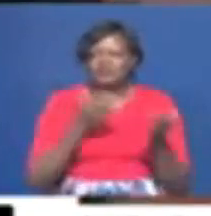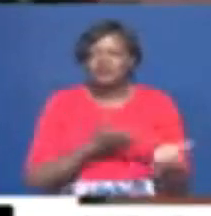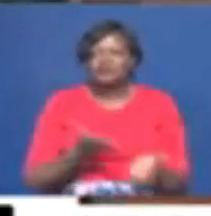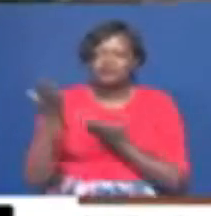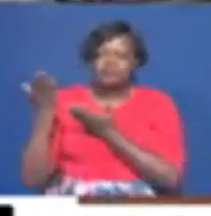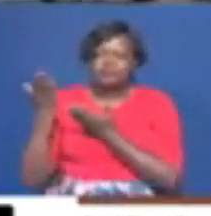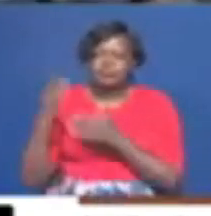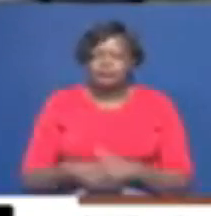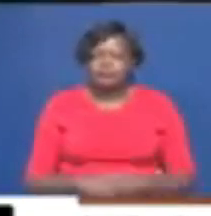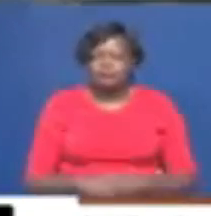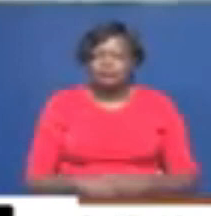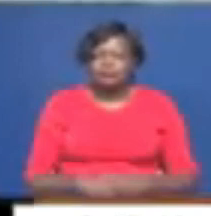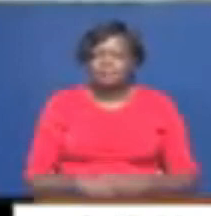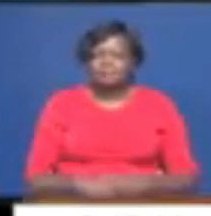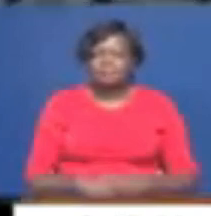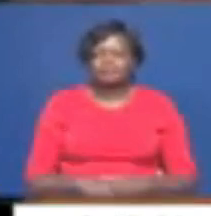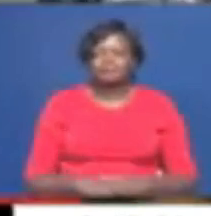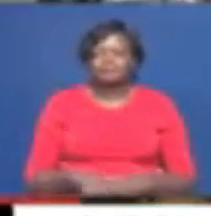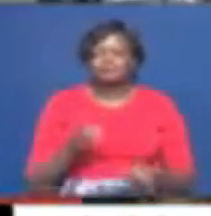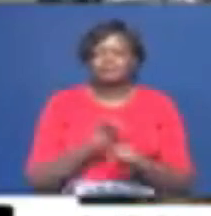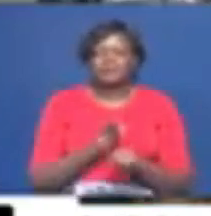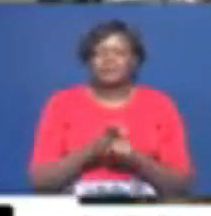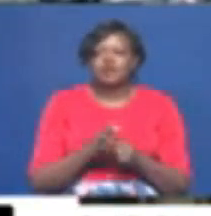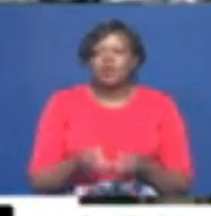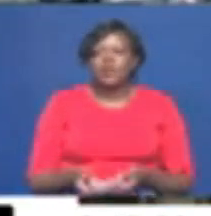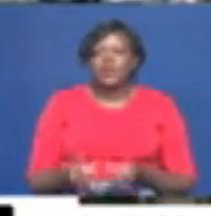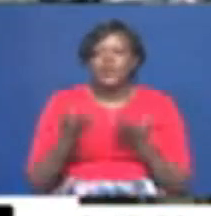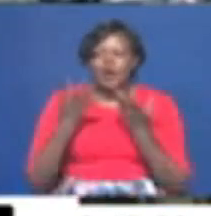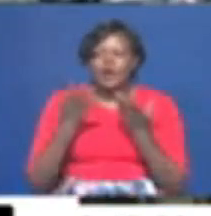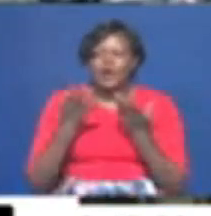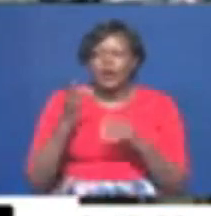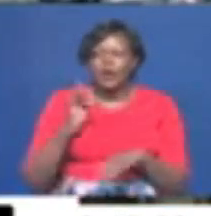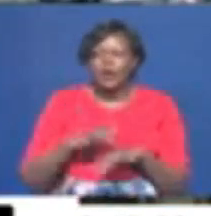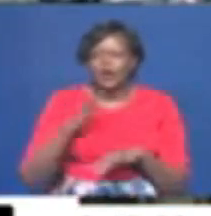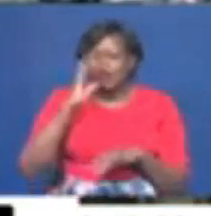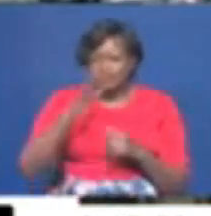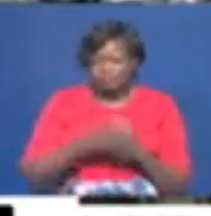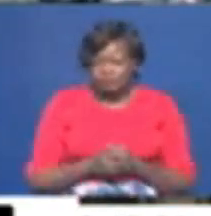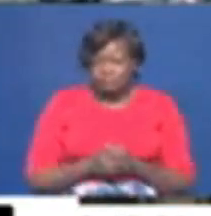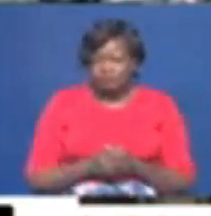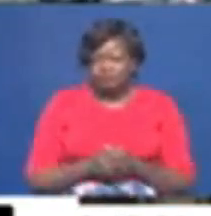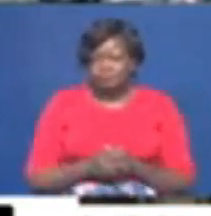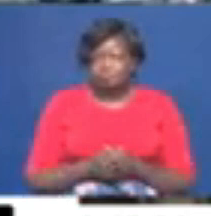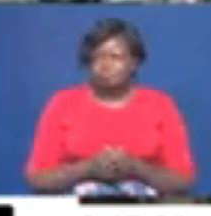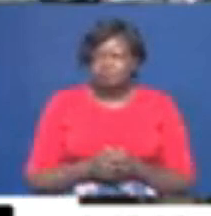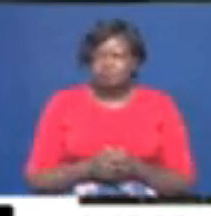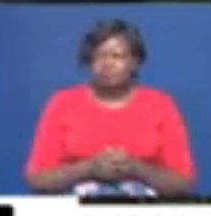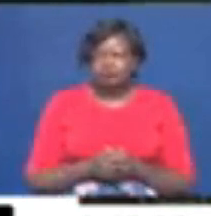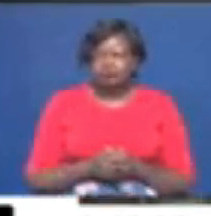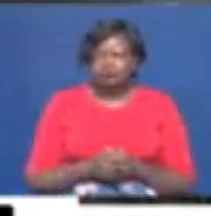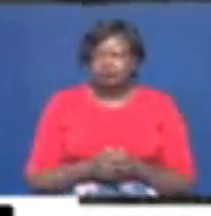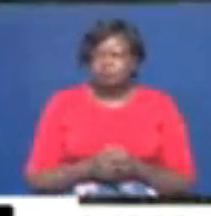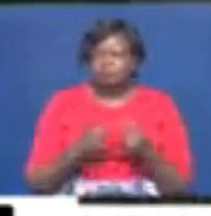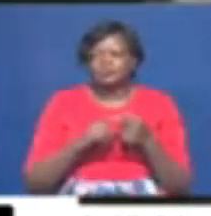retailers. Elsewhere, a number of explosions shook parts of Kyiv early Sunday in the first assault on Ukraine's capital for weeks. Columns of